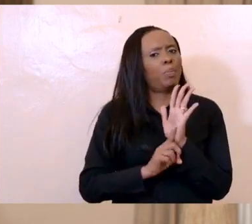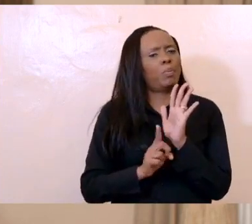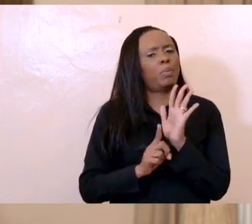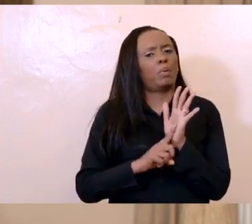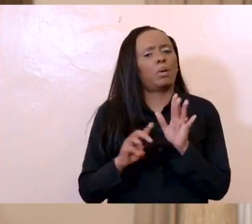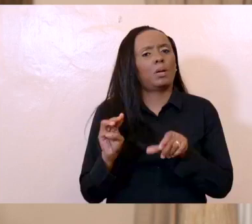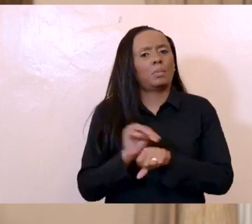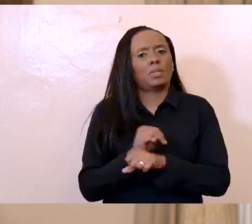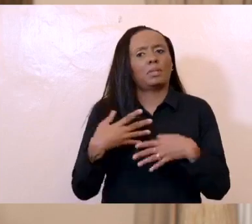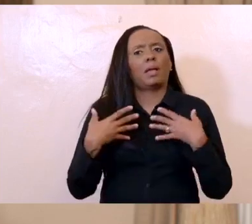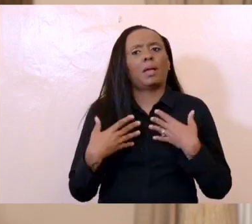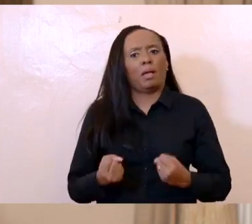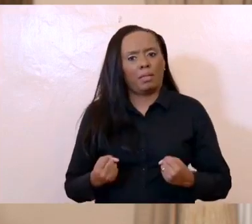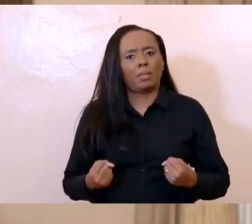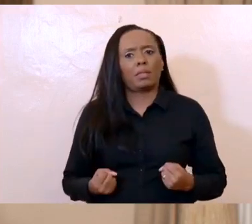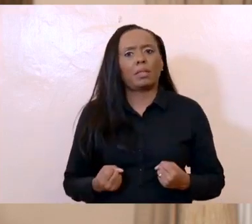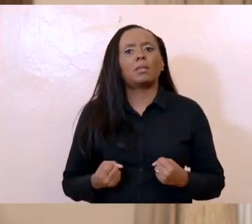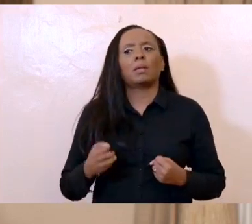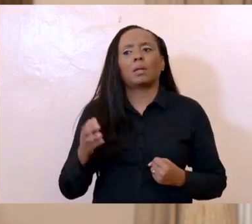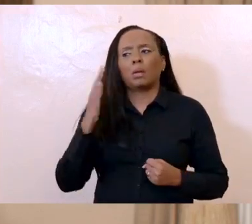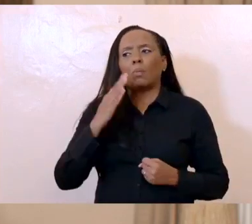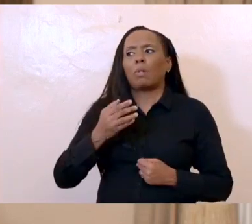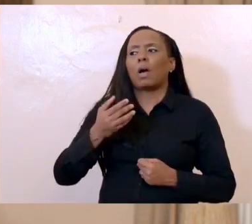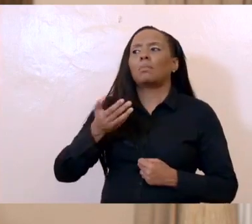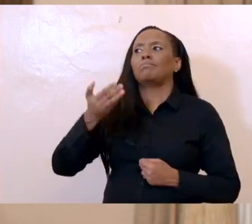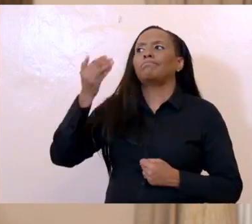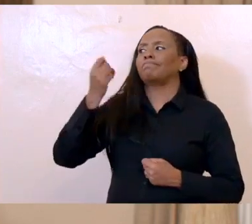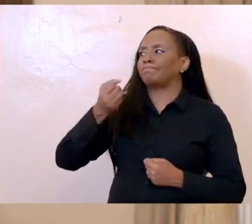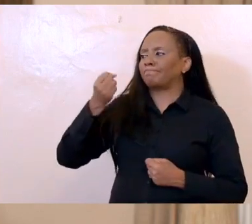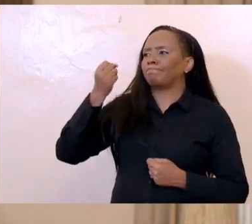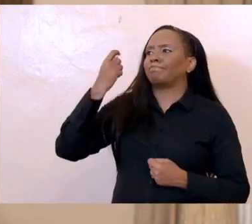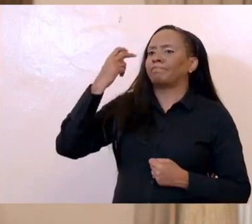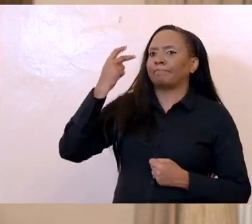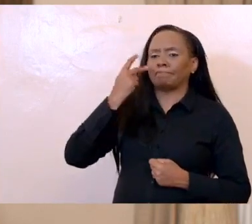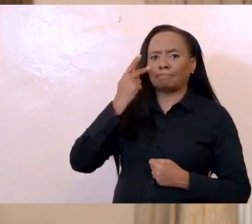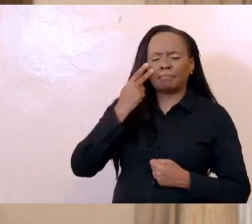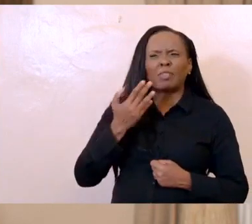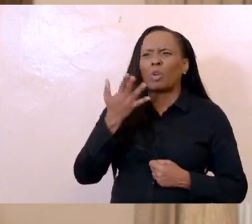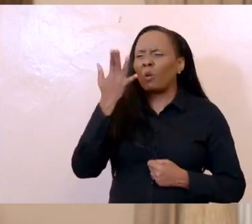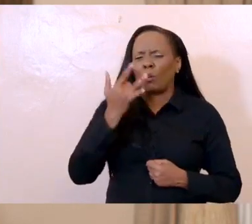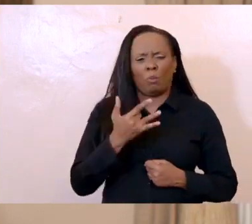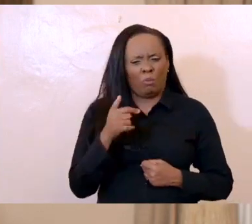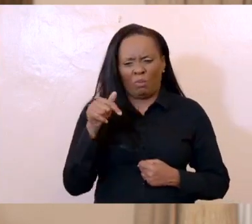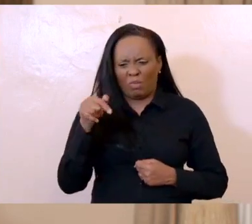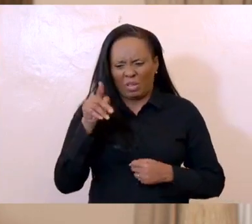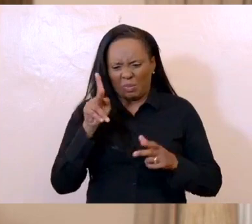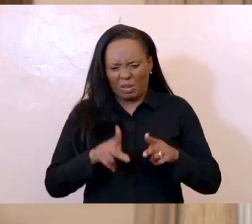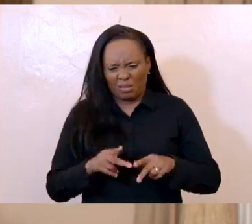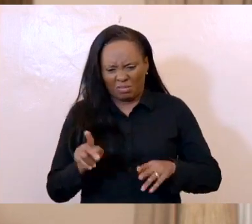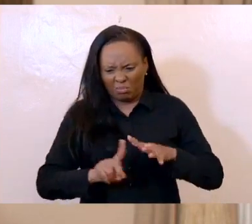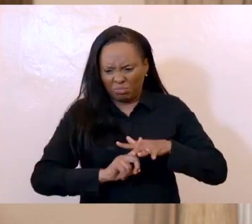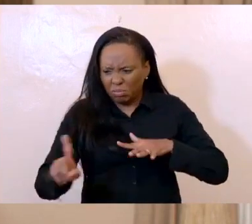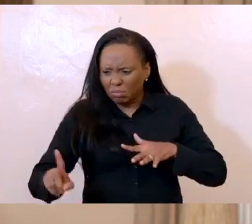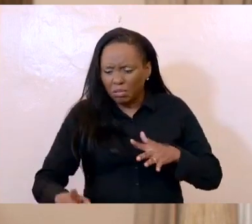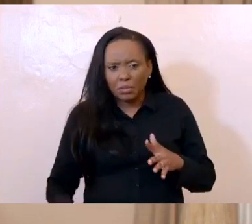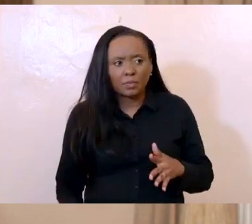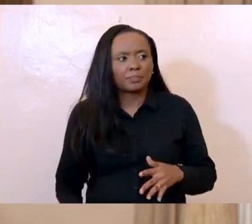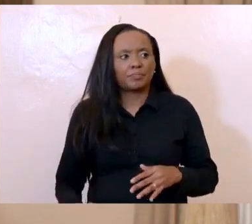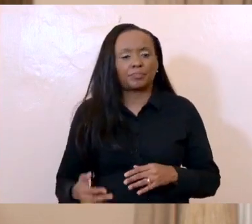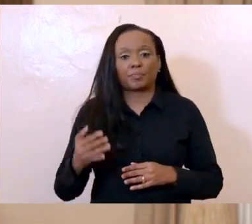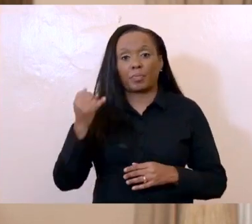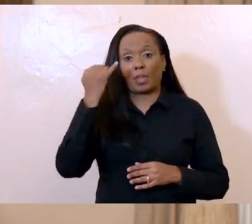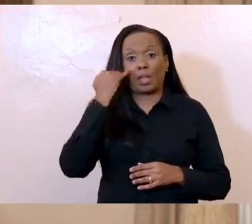of Health, and the Ministry of Health is activated to investigate why has this person left quarantine. A discarded